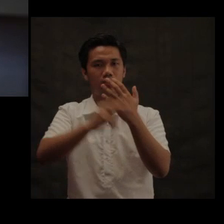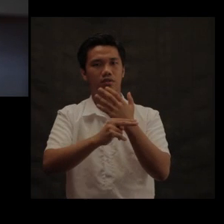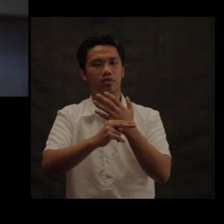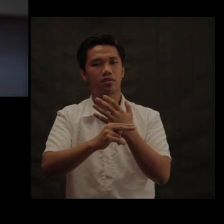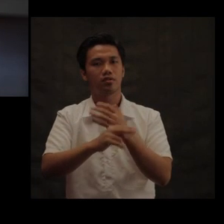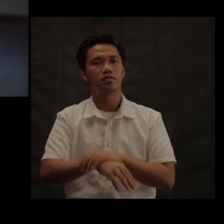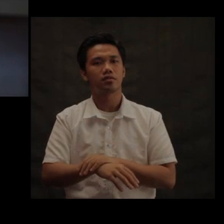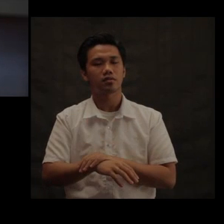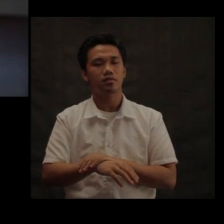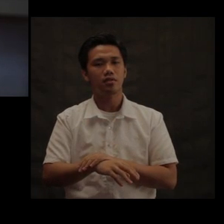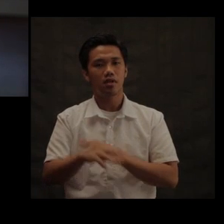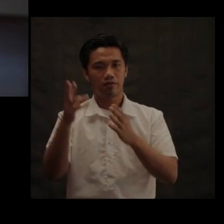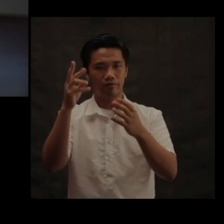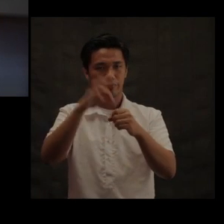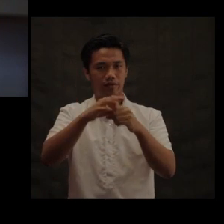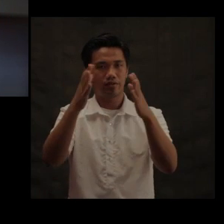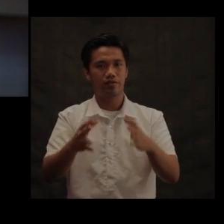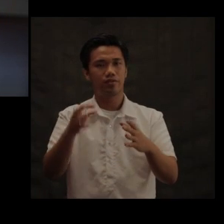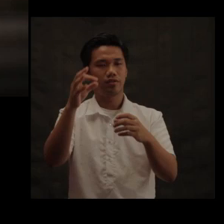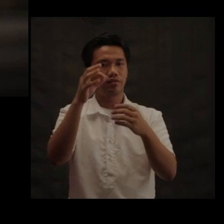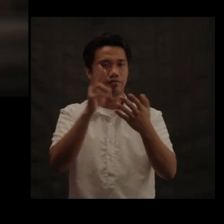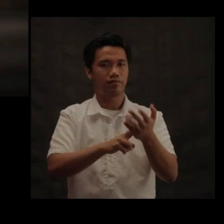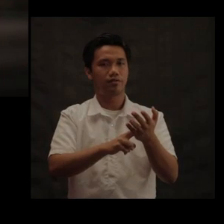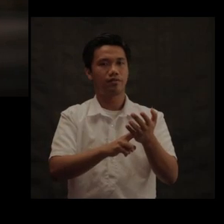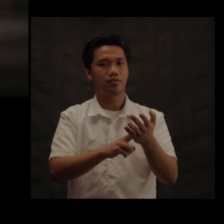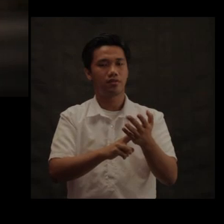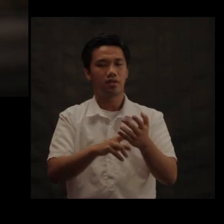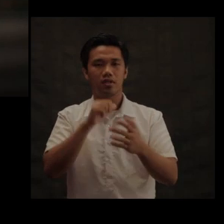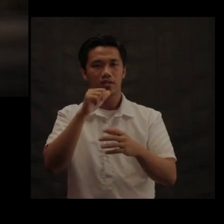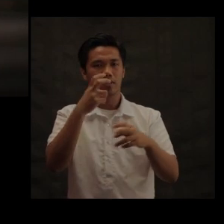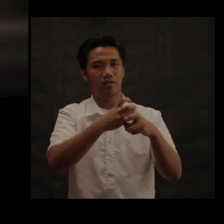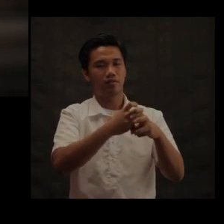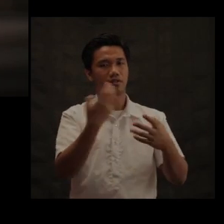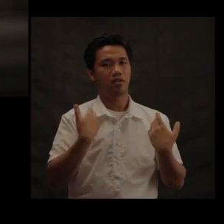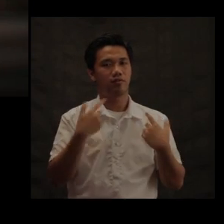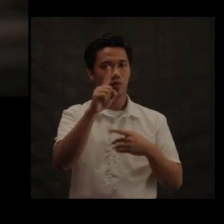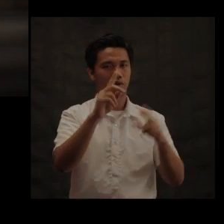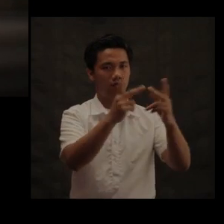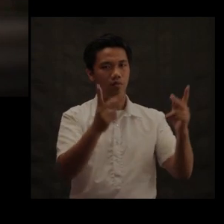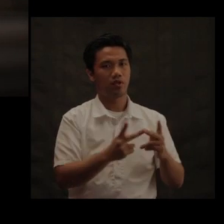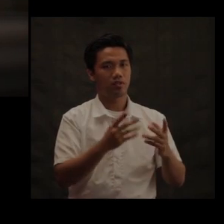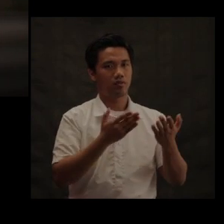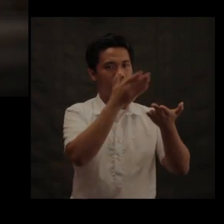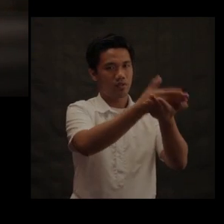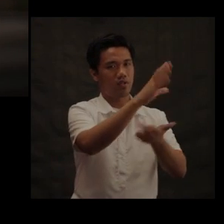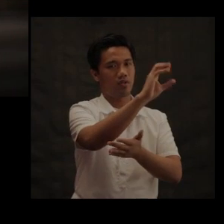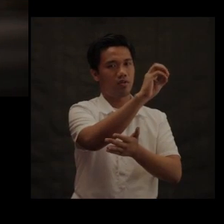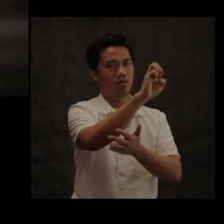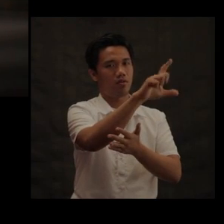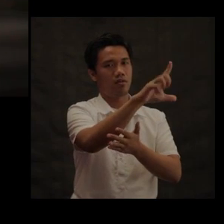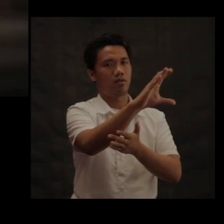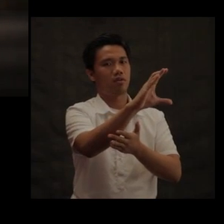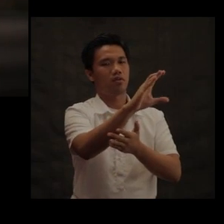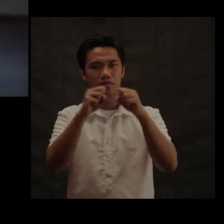namin ngayon is yung voters registration. Para hindi mahirapan, may isang lugar lang na